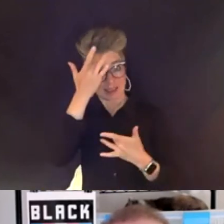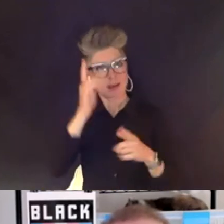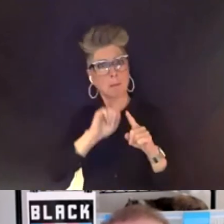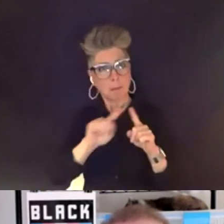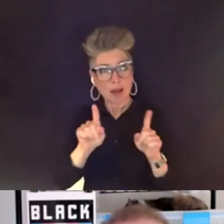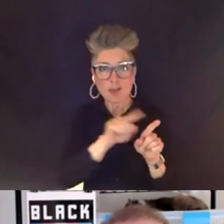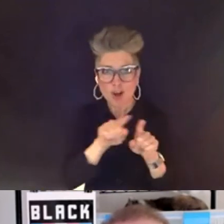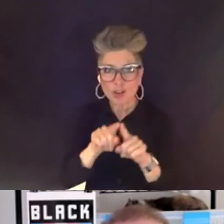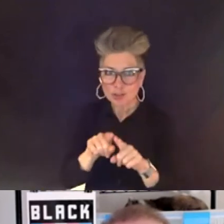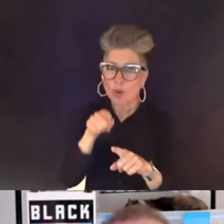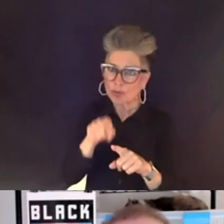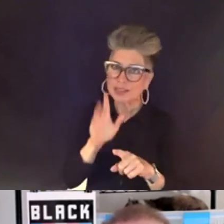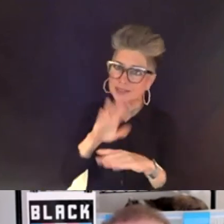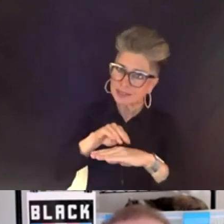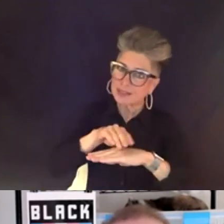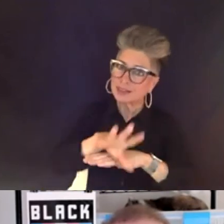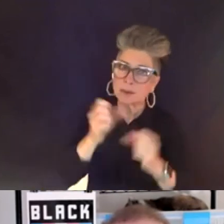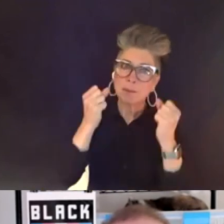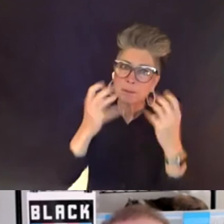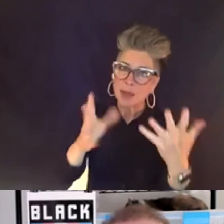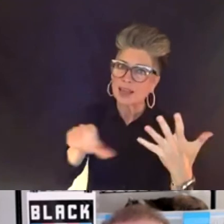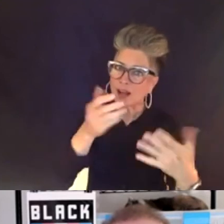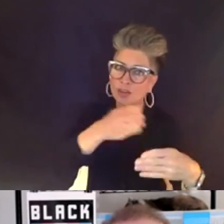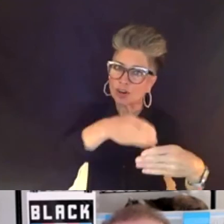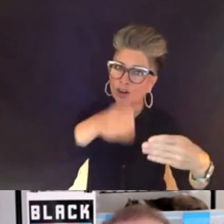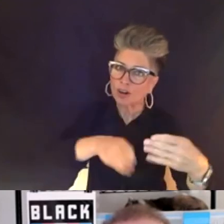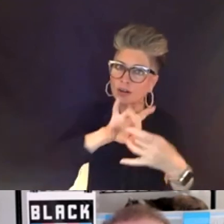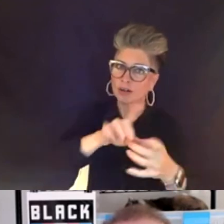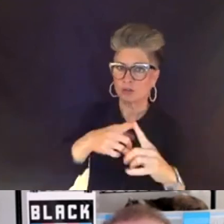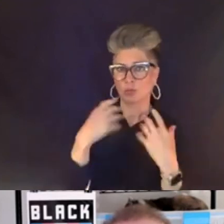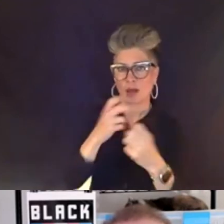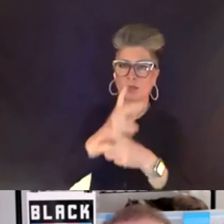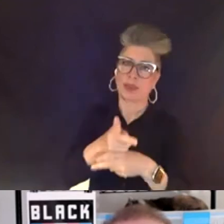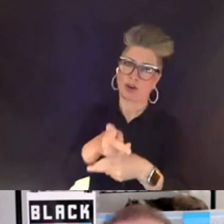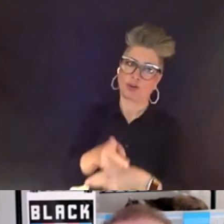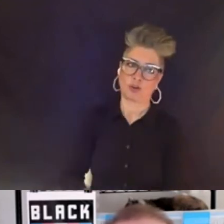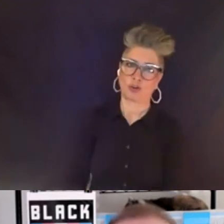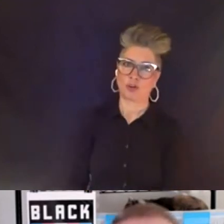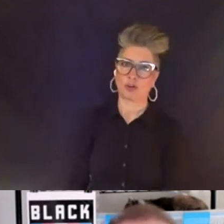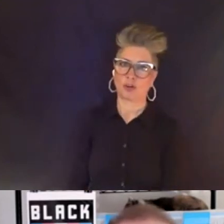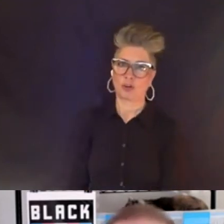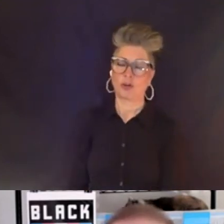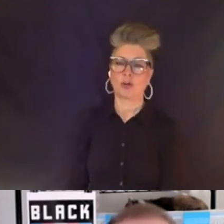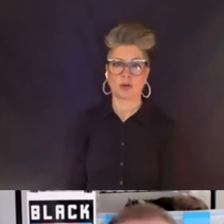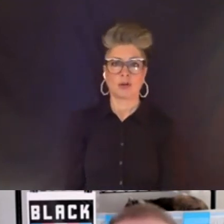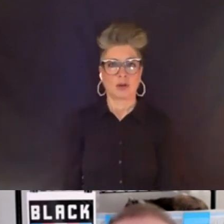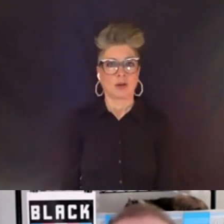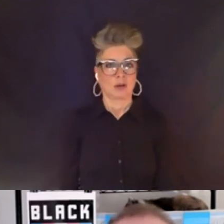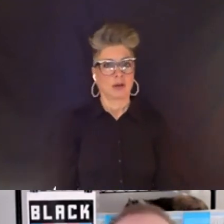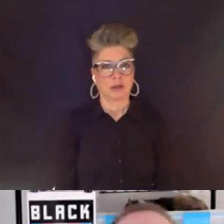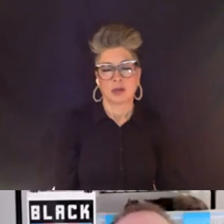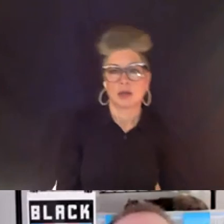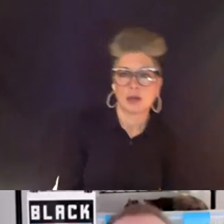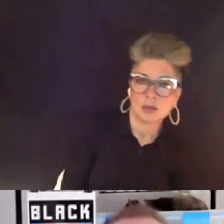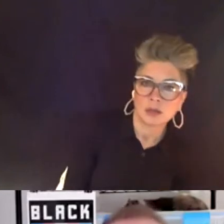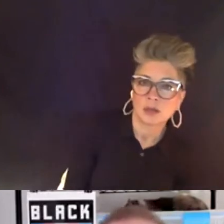actually it plays a role in so much of how we access healthcare as well. And my question or my comment to it I